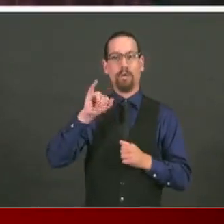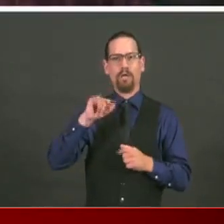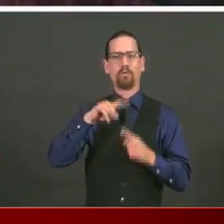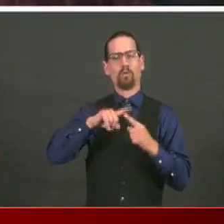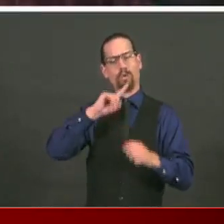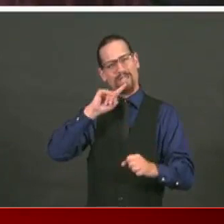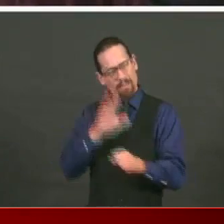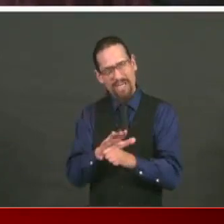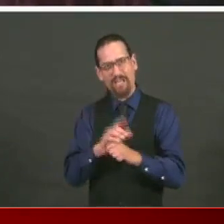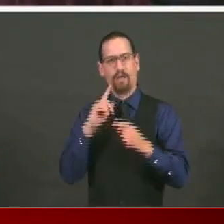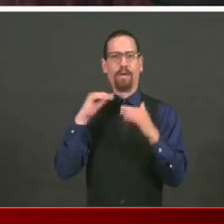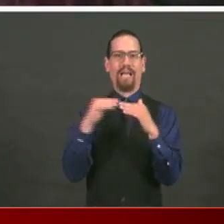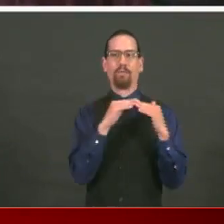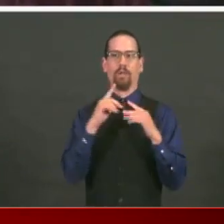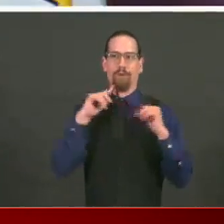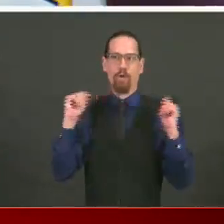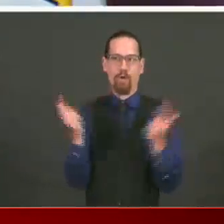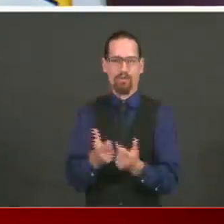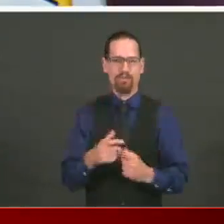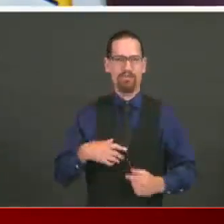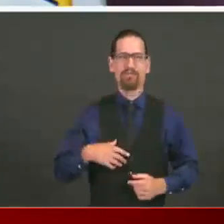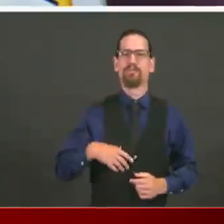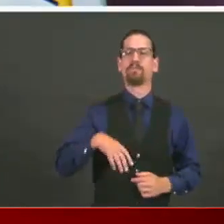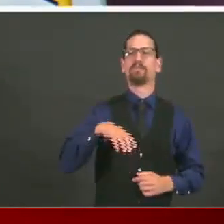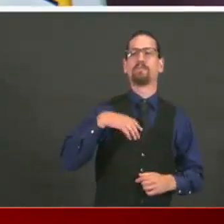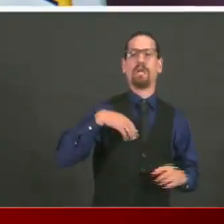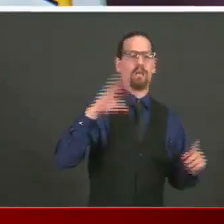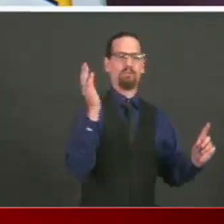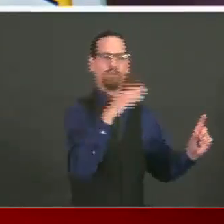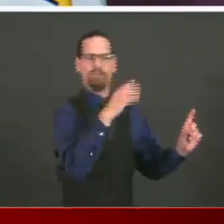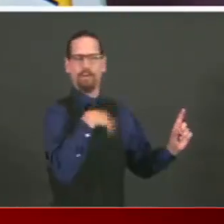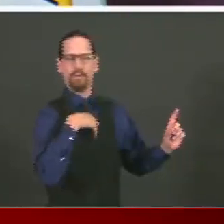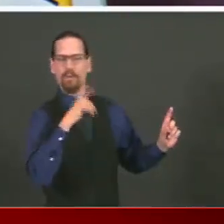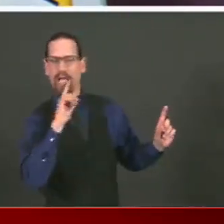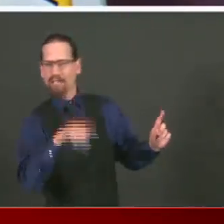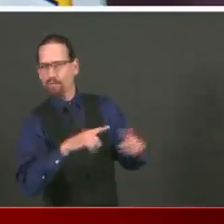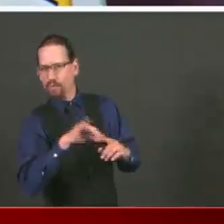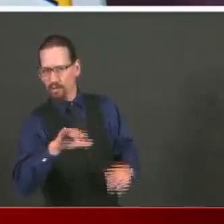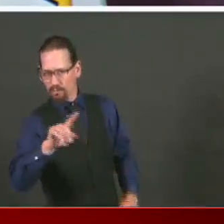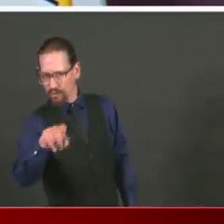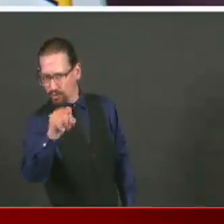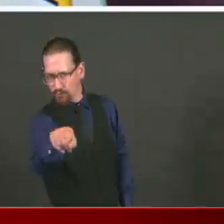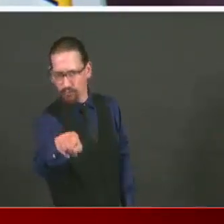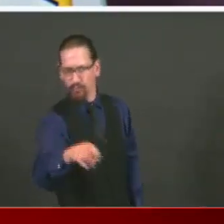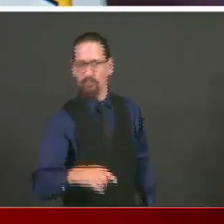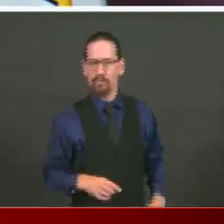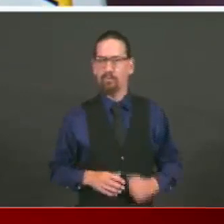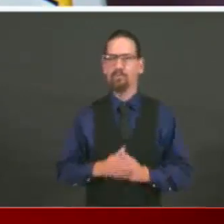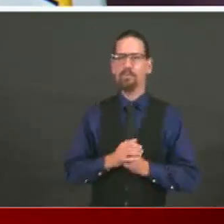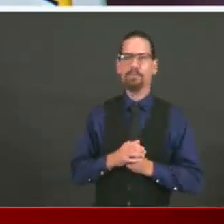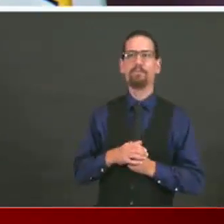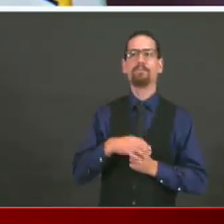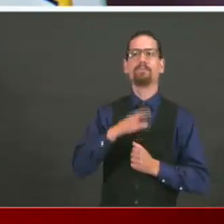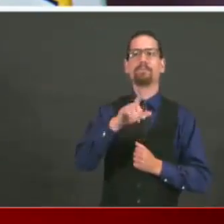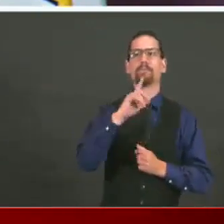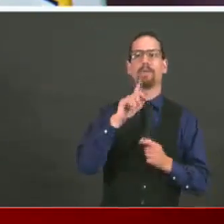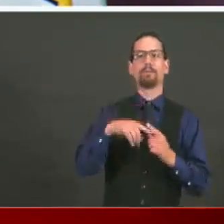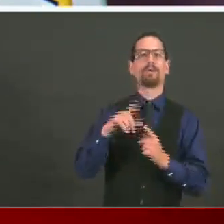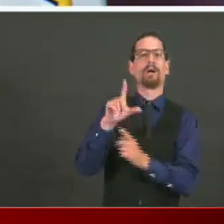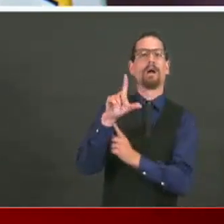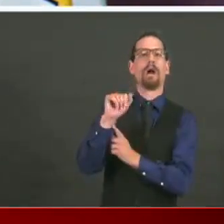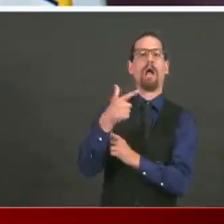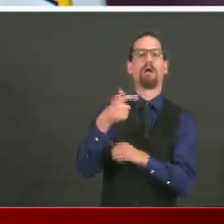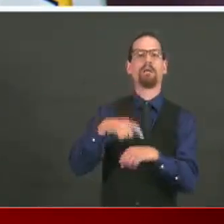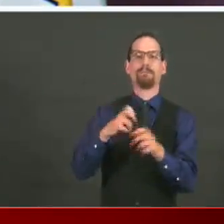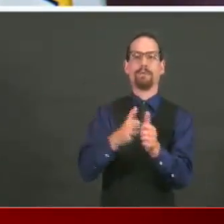to your question, and then I'll get to everyone. You asked about the lag time, and Dr. Alexander Scott gave